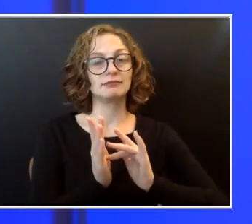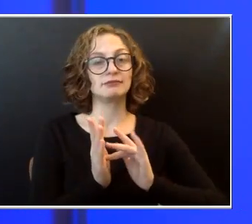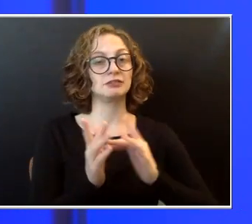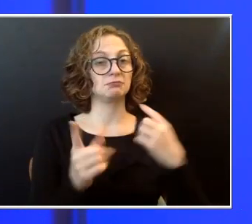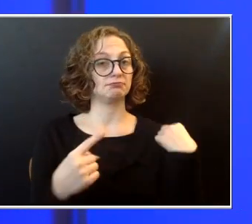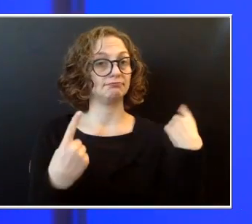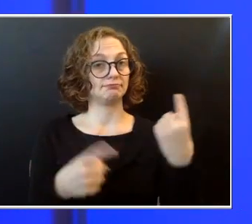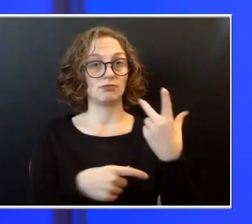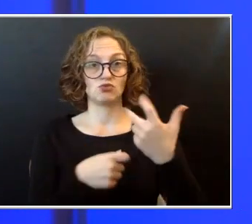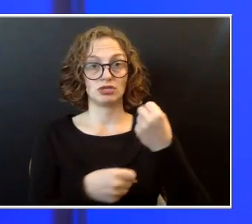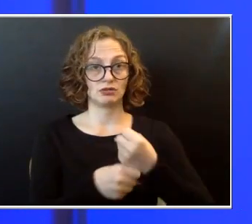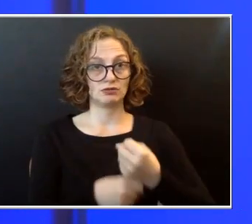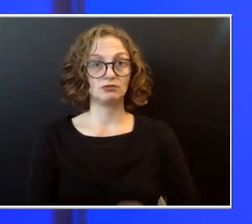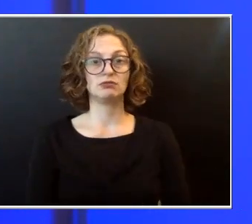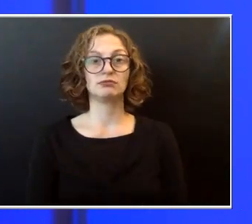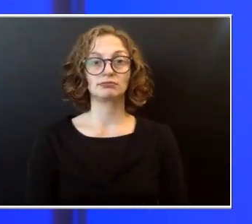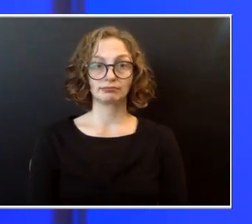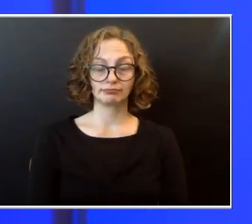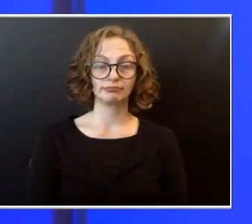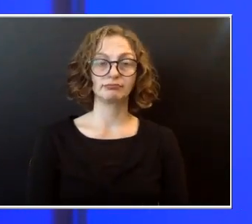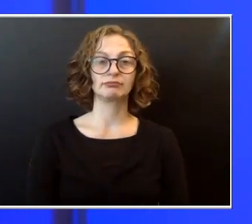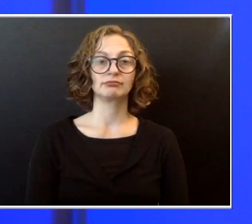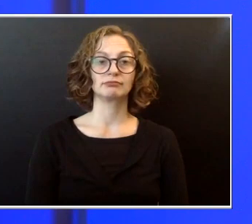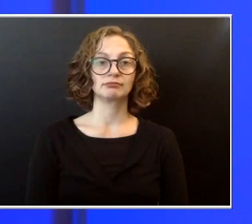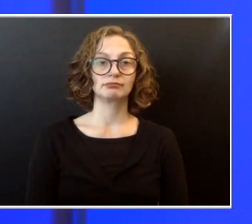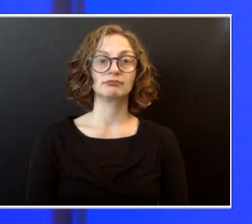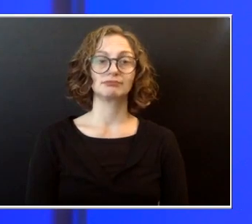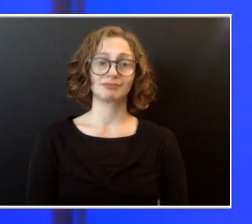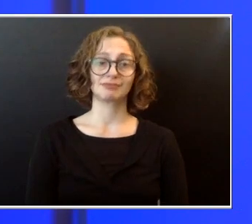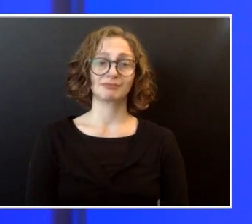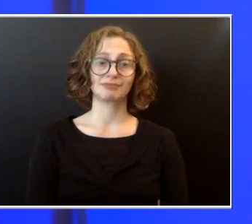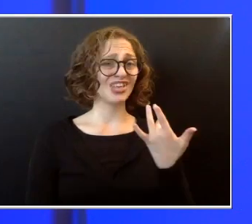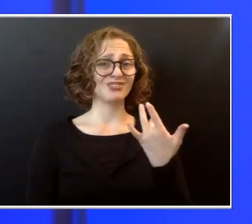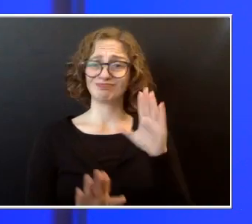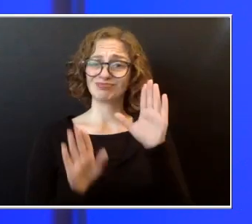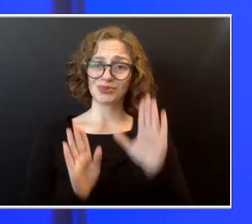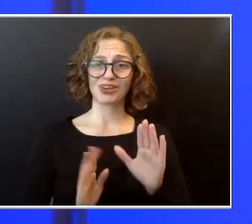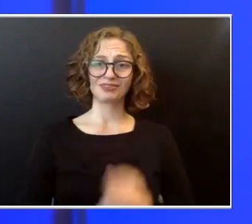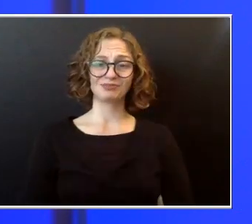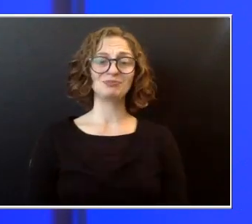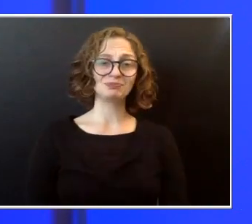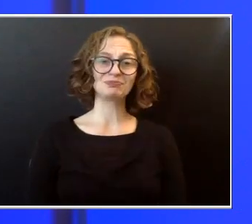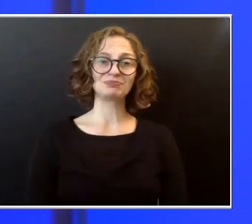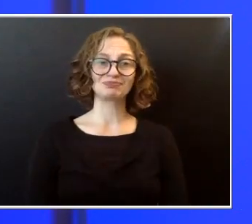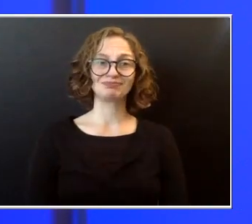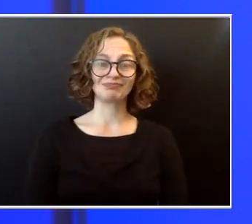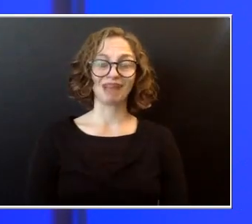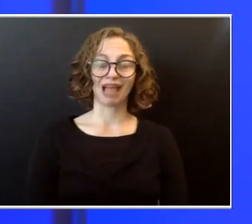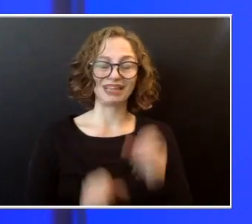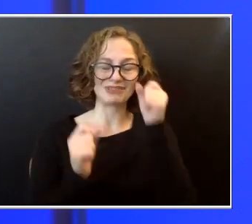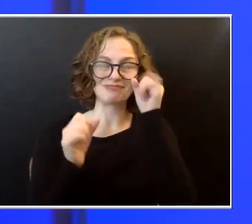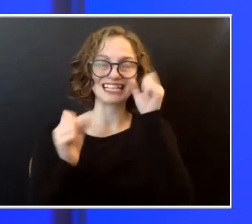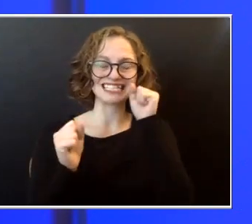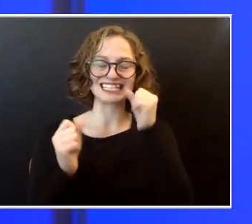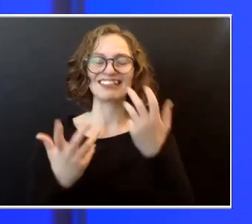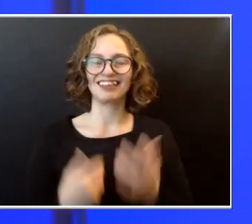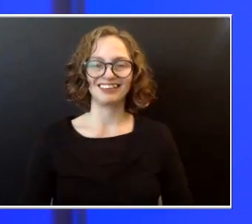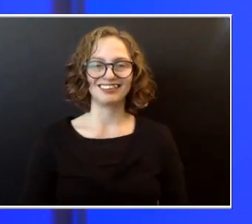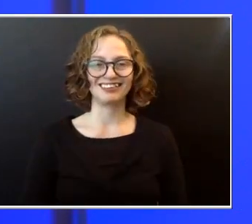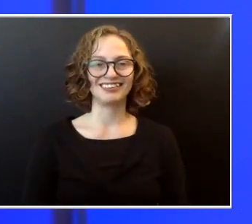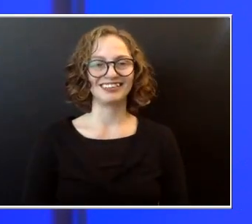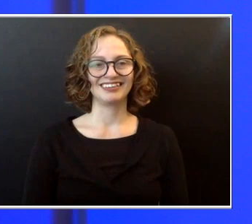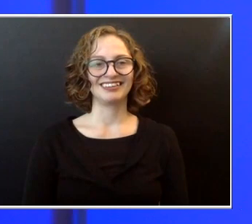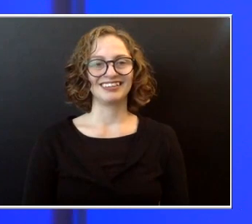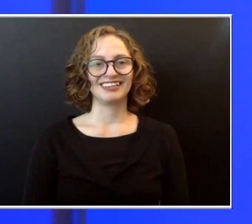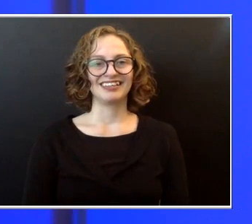years. So I do feel well, amazingly well. I mean, because it was not,